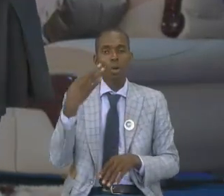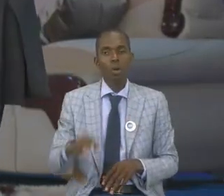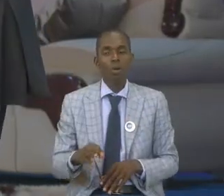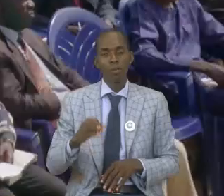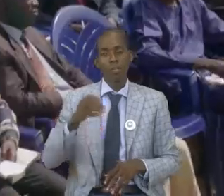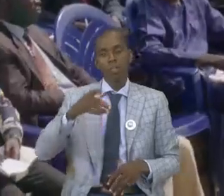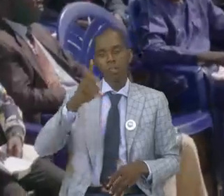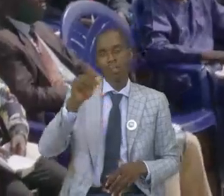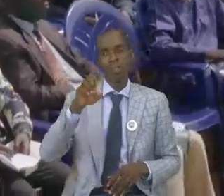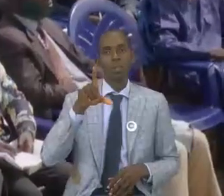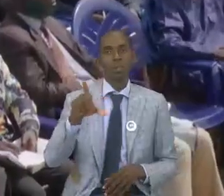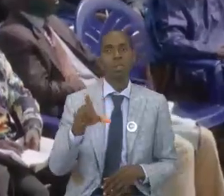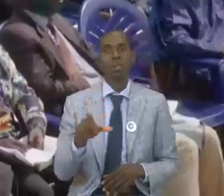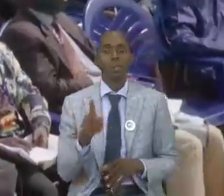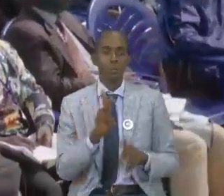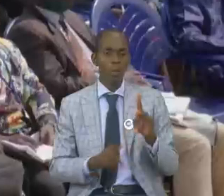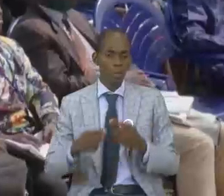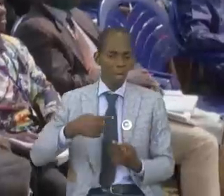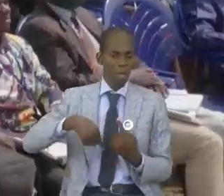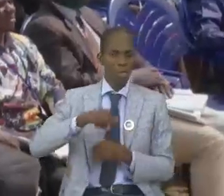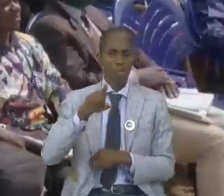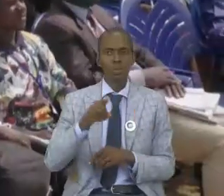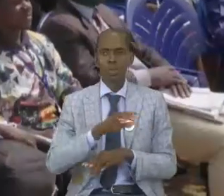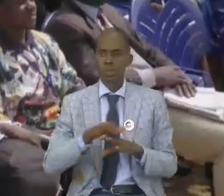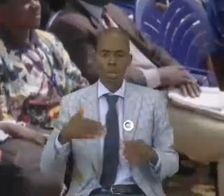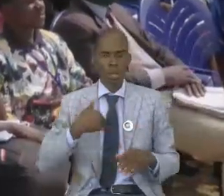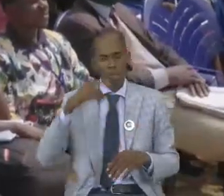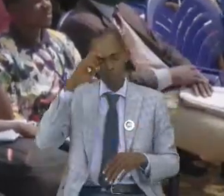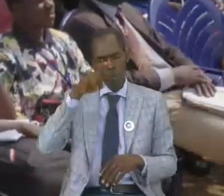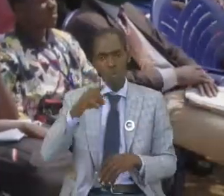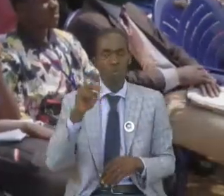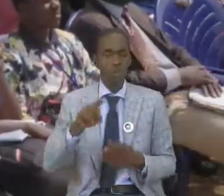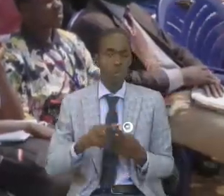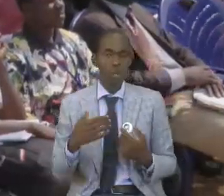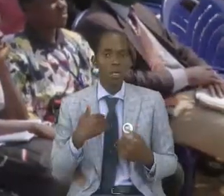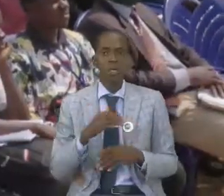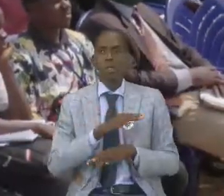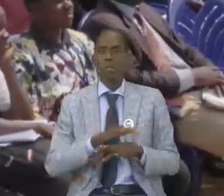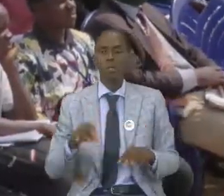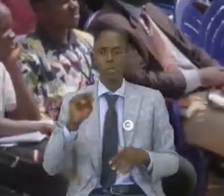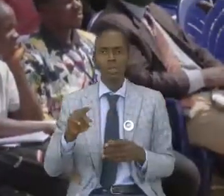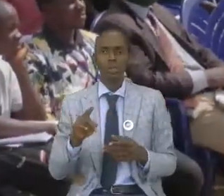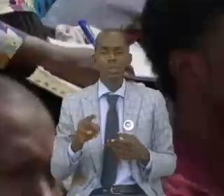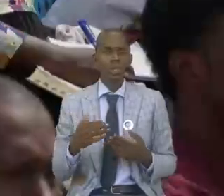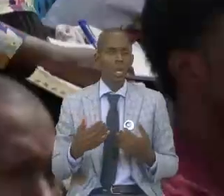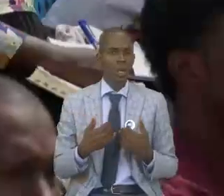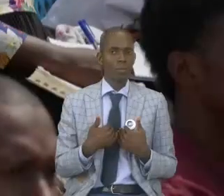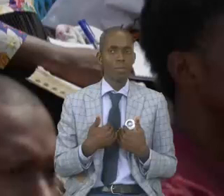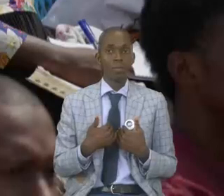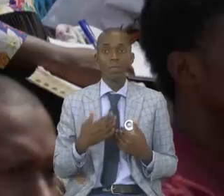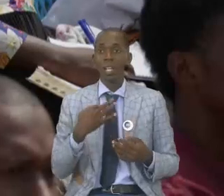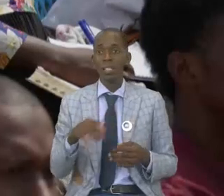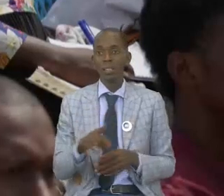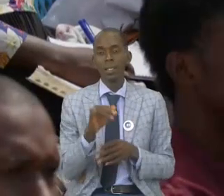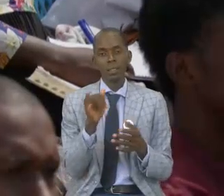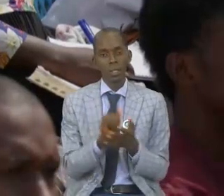is saying. Many people around you, they don't have the wisdom they ought to have. They don't have the new life they ought to have. And they that